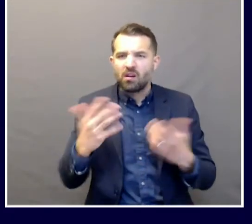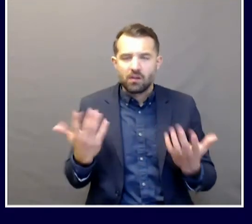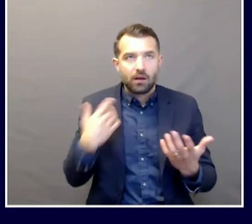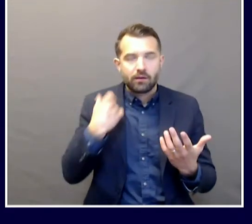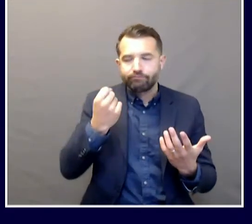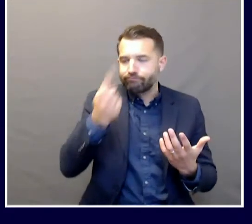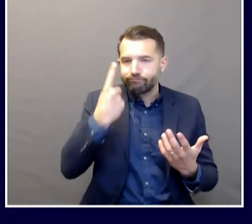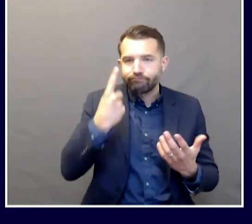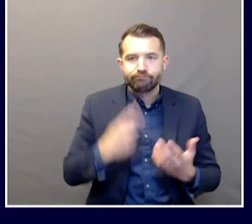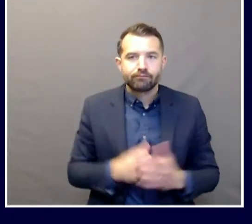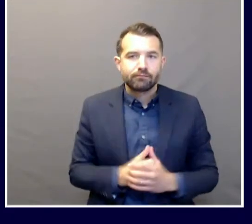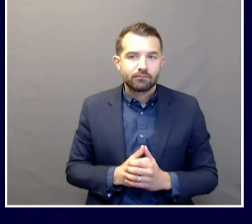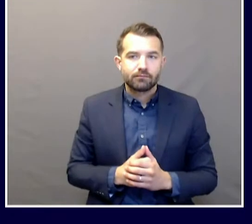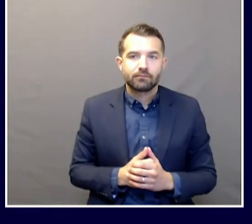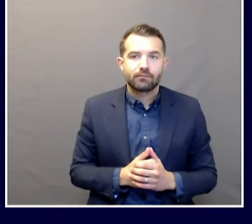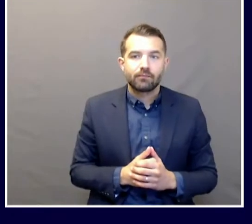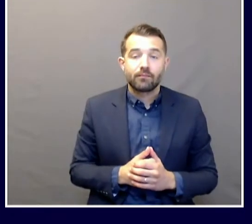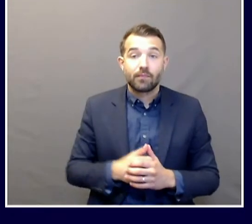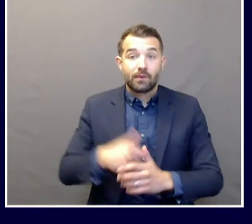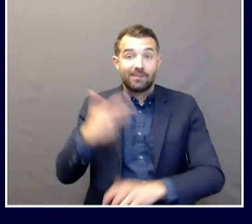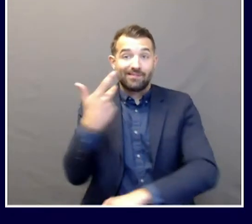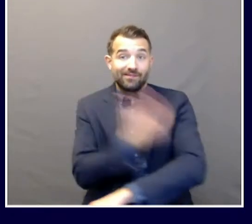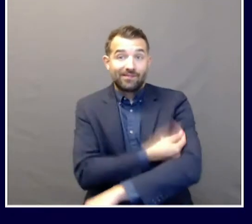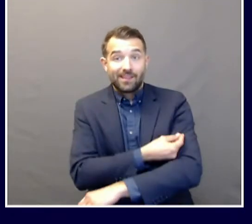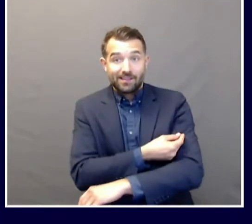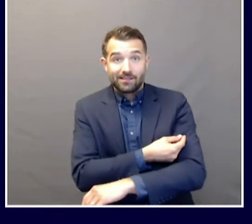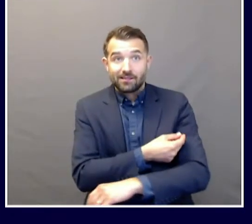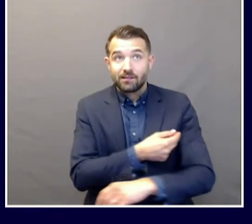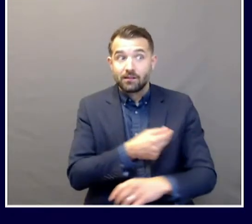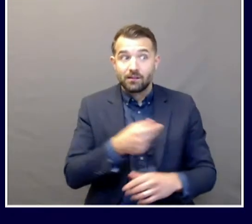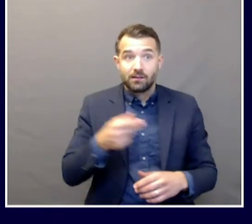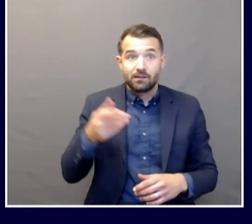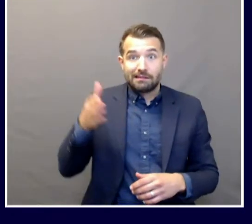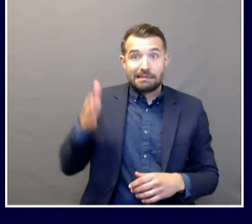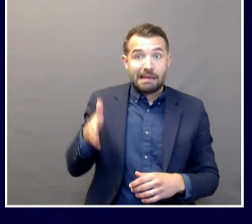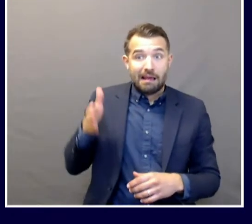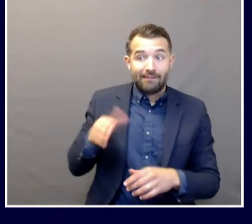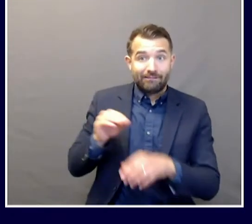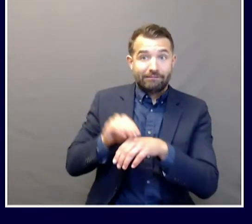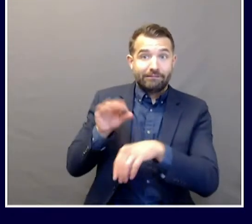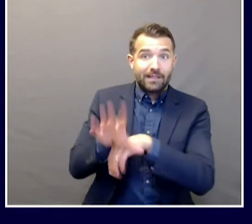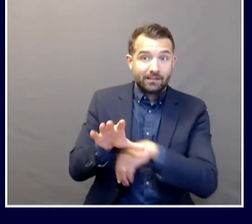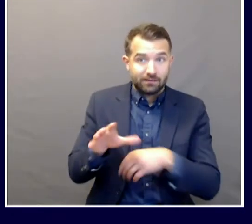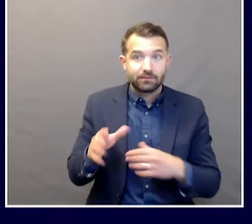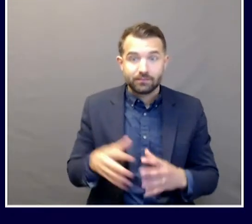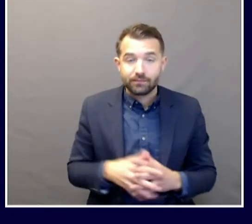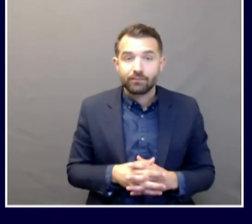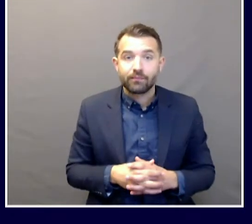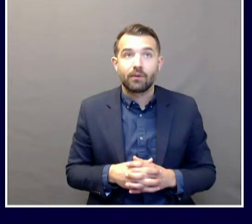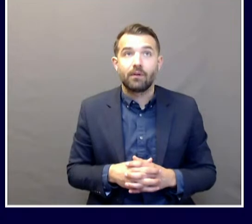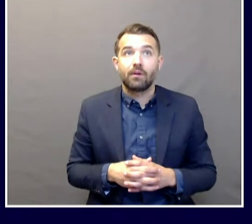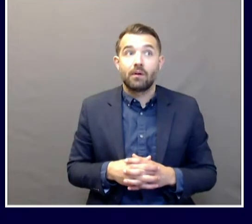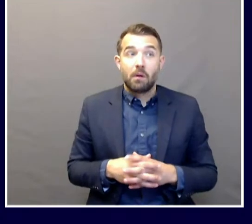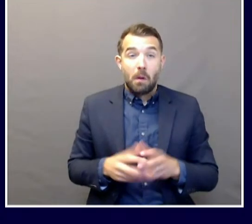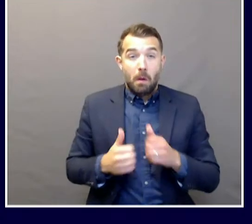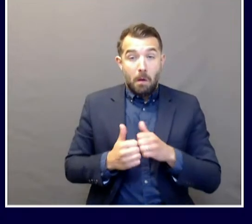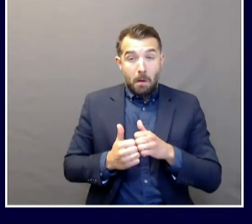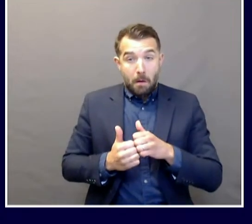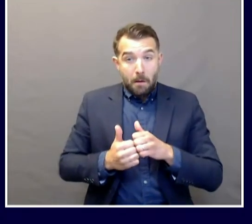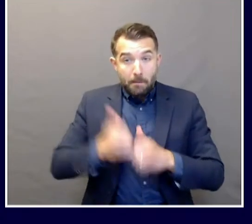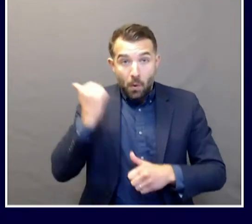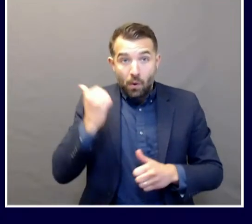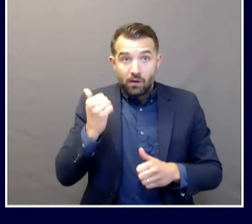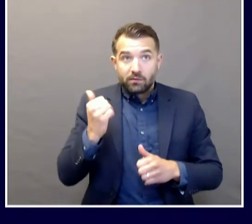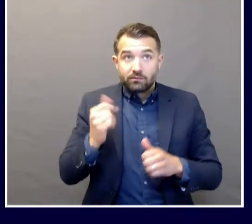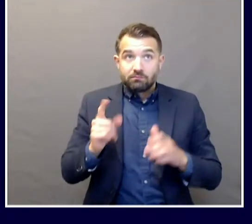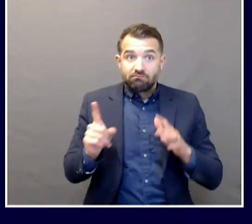the side effects of vaccines, the vast majority of them appear in the first 15 to 30 minutes after